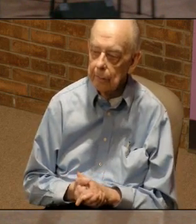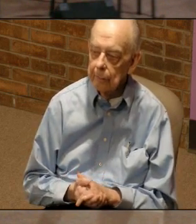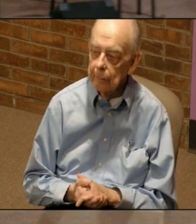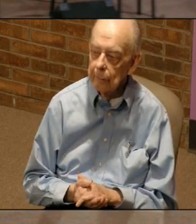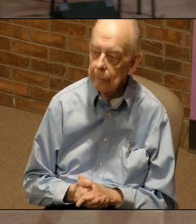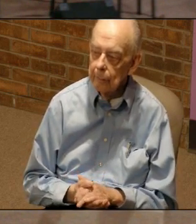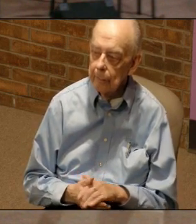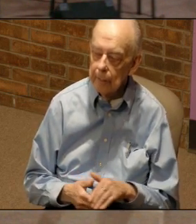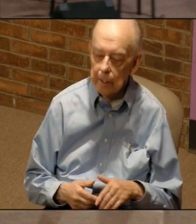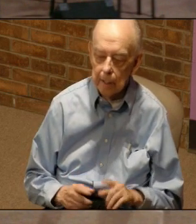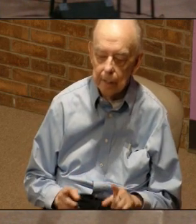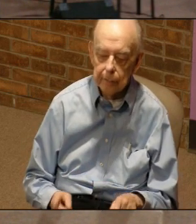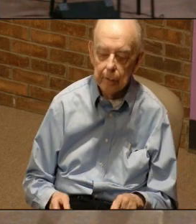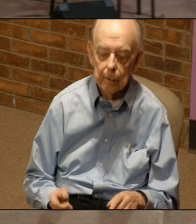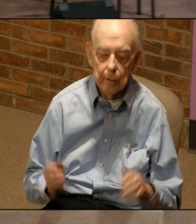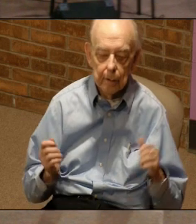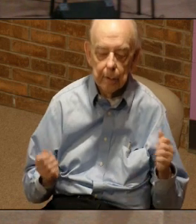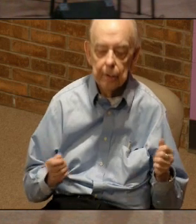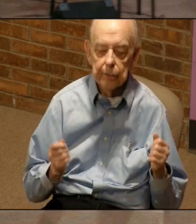And let's go celebrate.